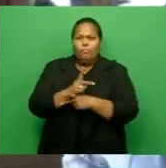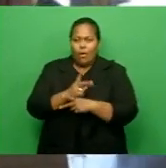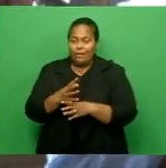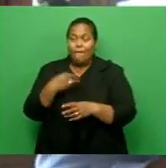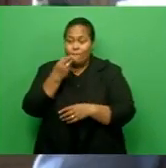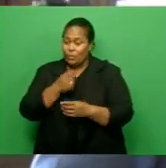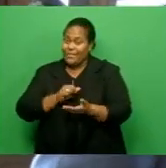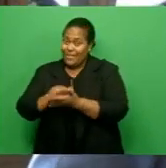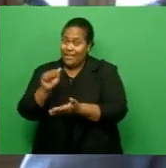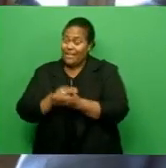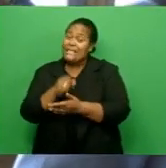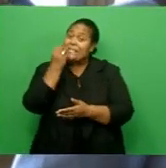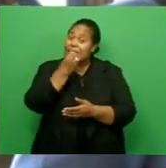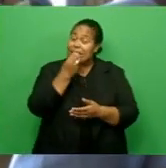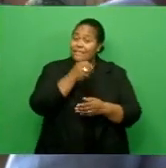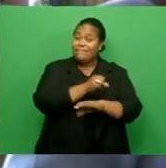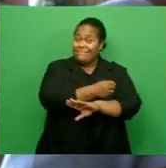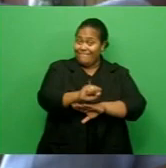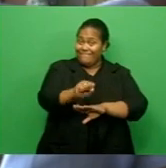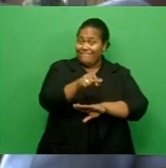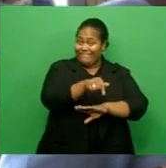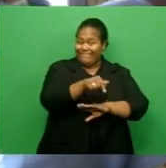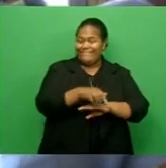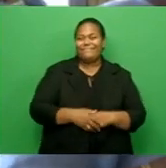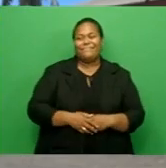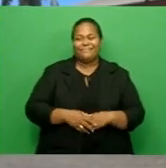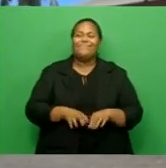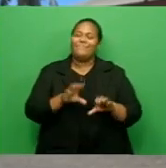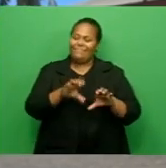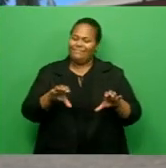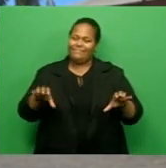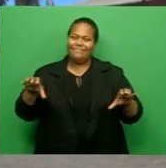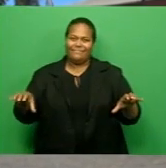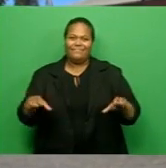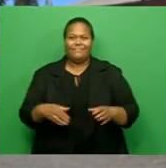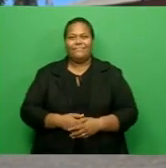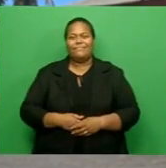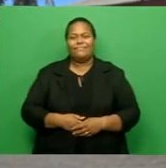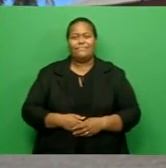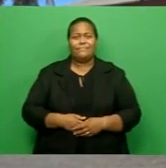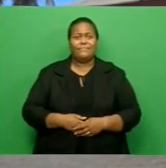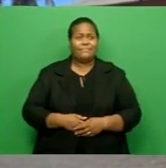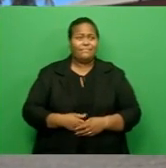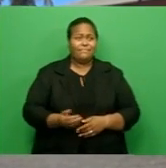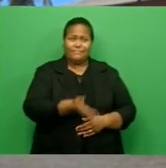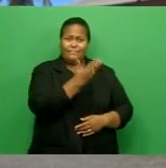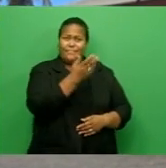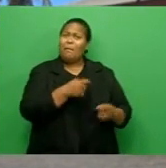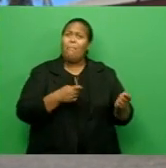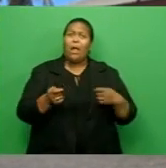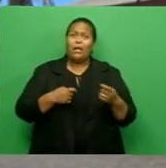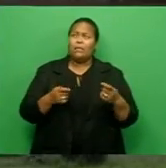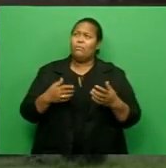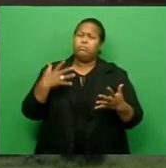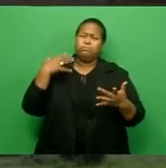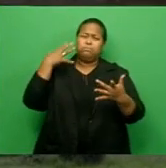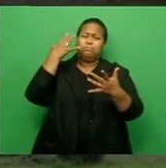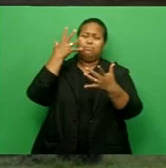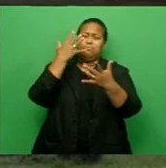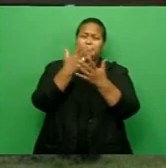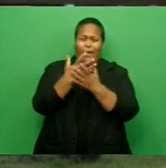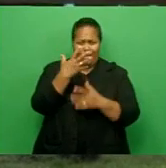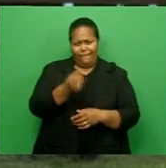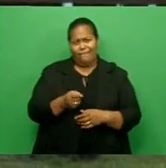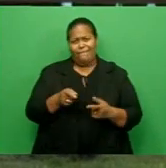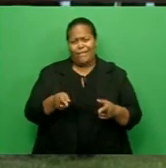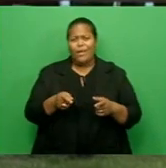as well as seafood. And so forth. The current Number Wallu market has been in existence for decades, serving the